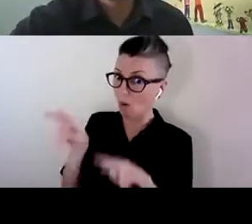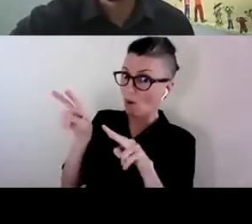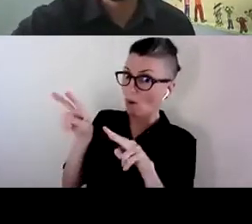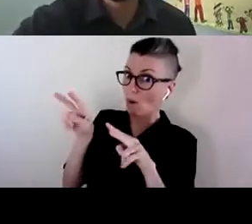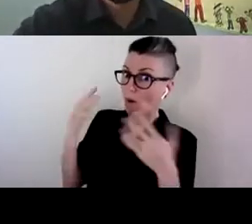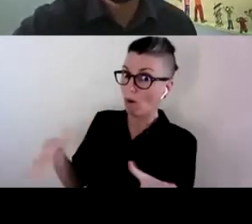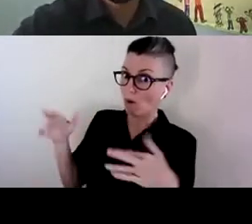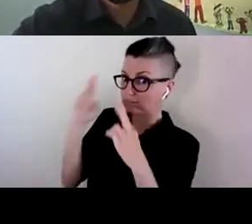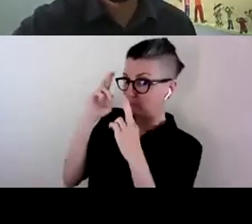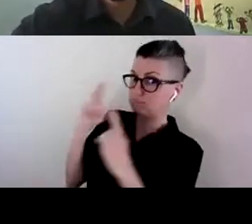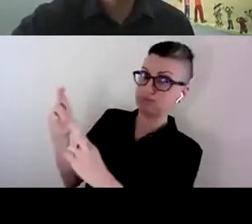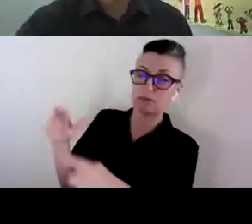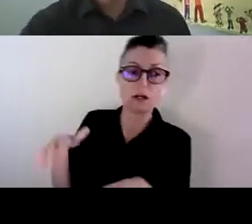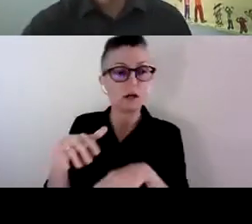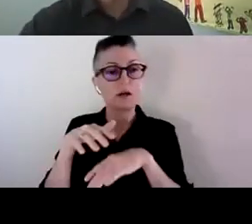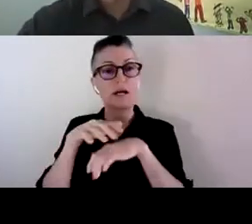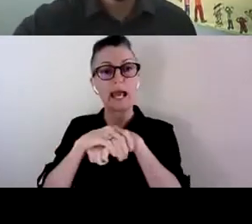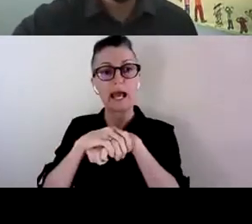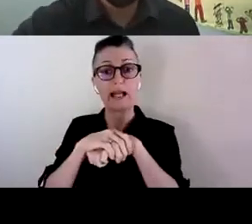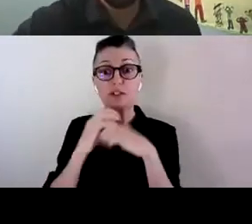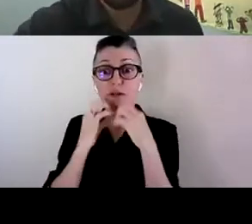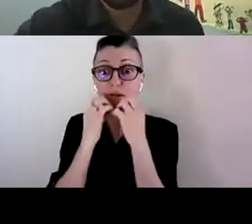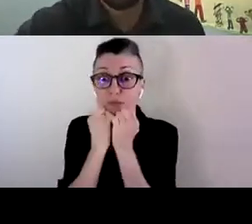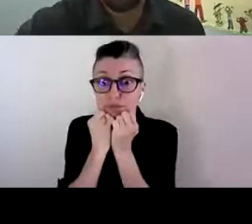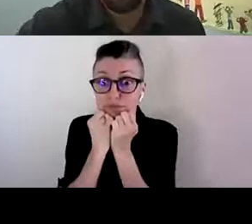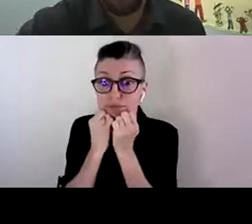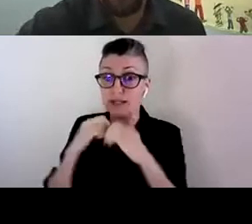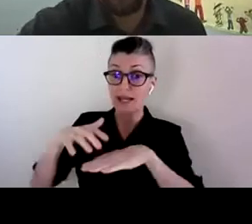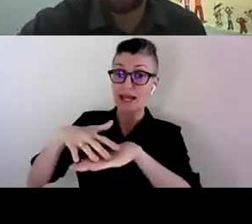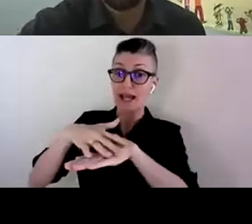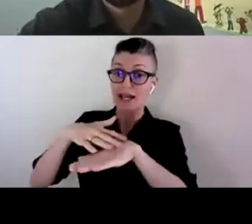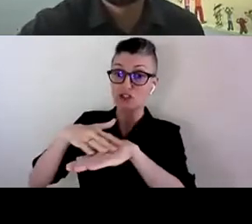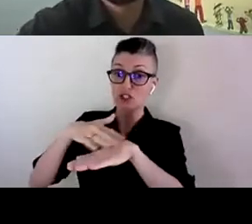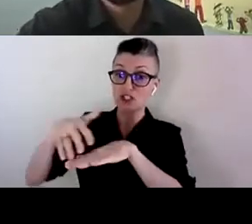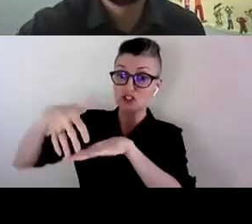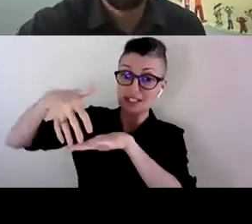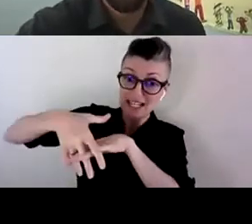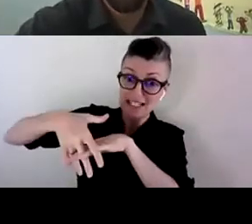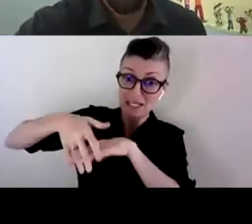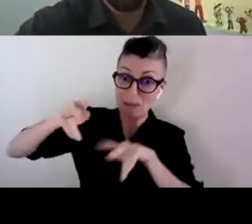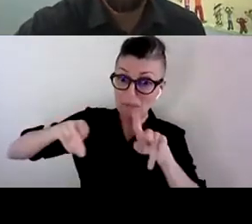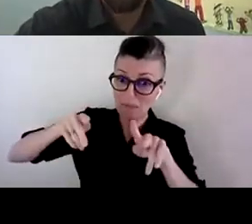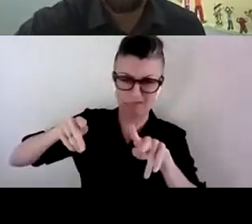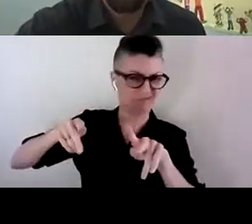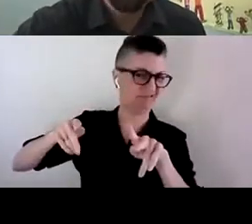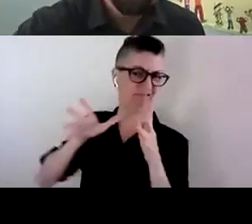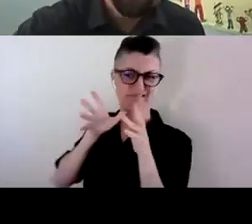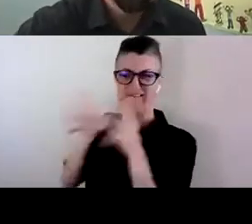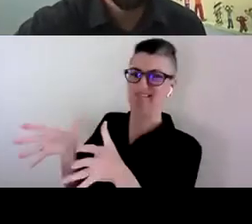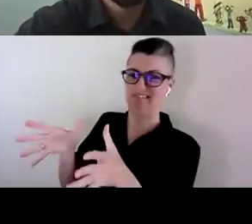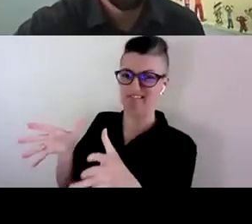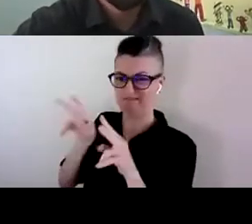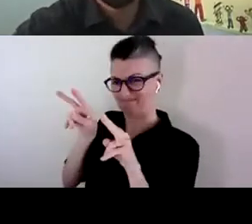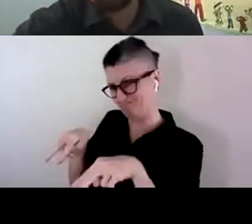was valued, and indigenous peoples were regarded as uncivilized savages. And the education I